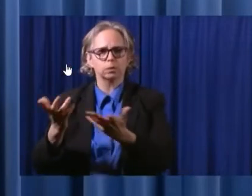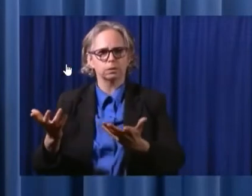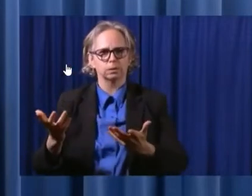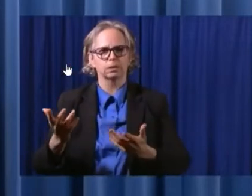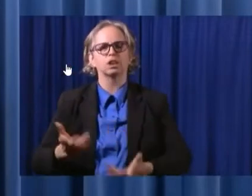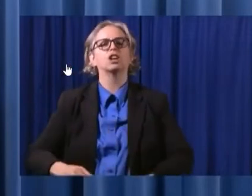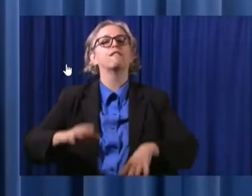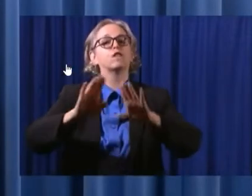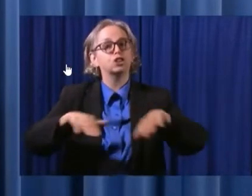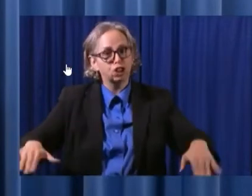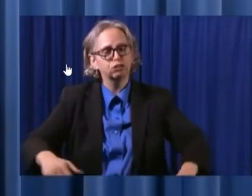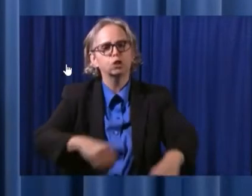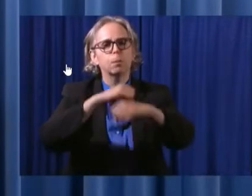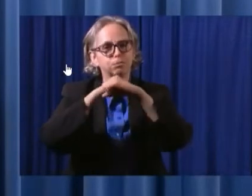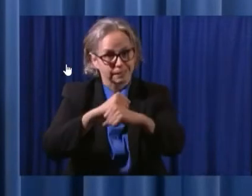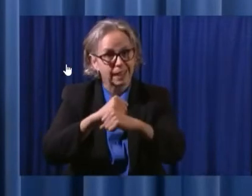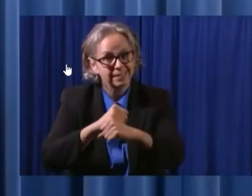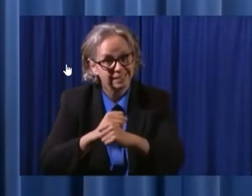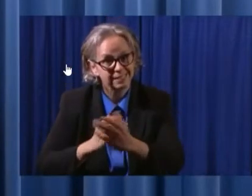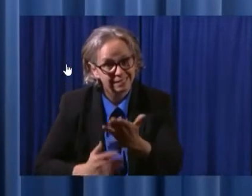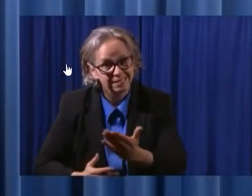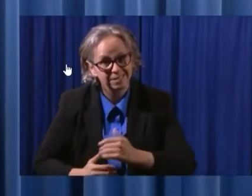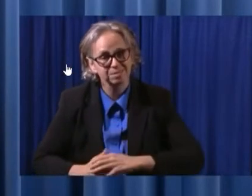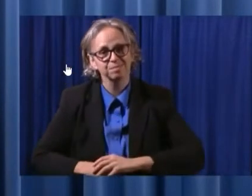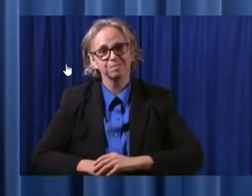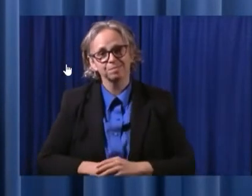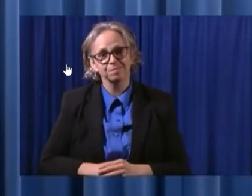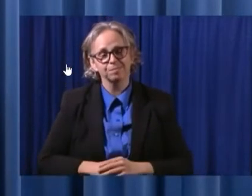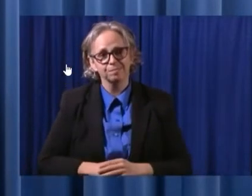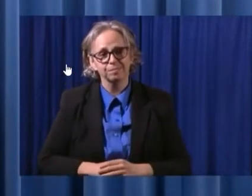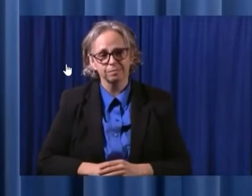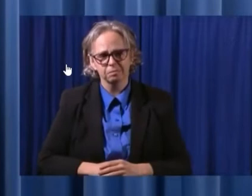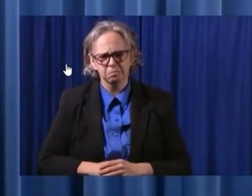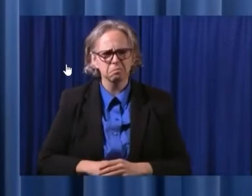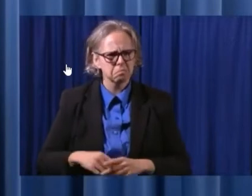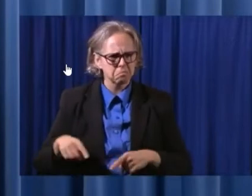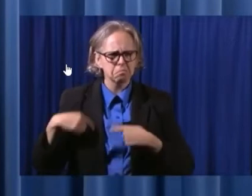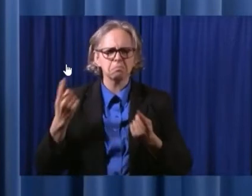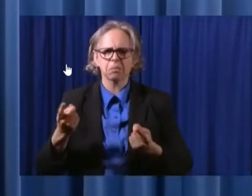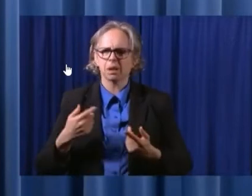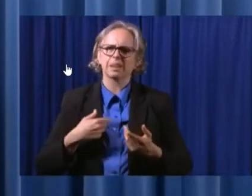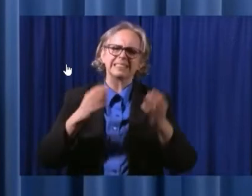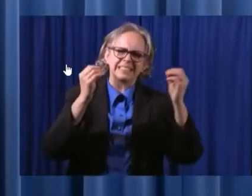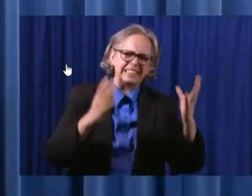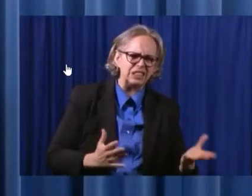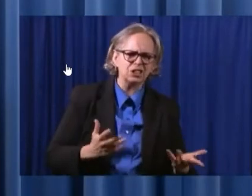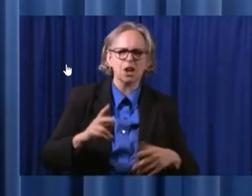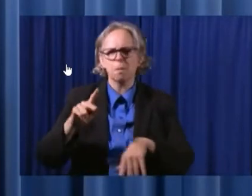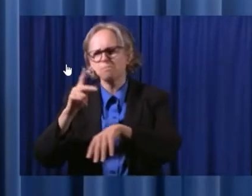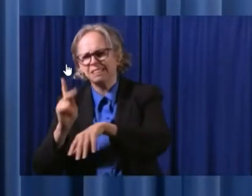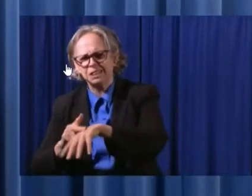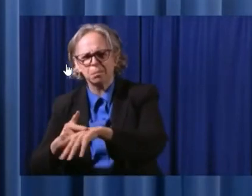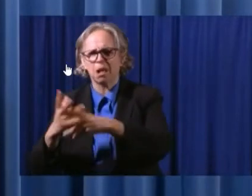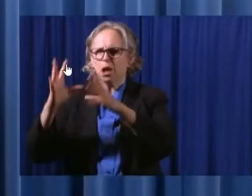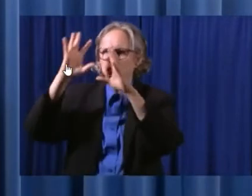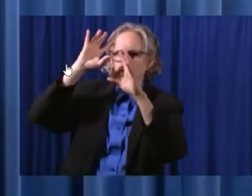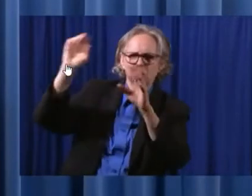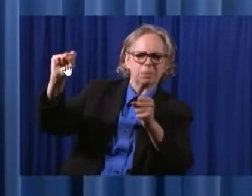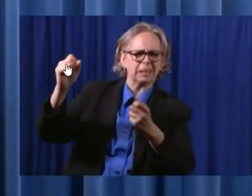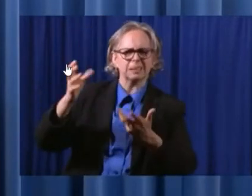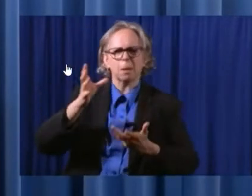consensus among teachers, school principals, parents, and the public around